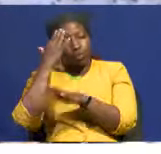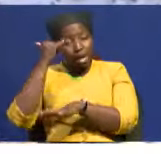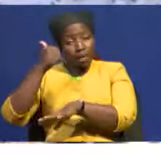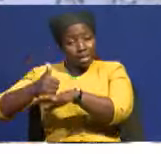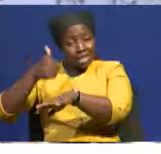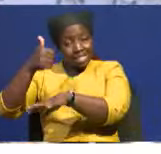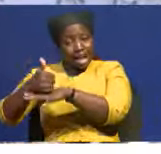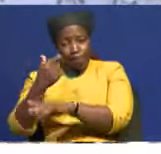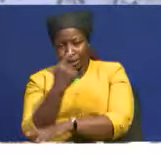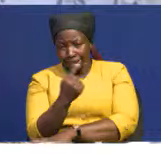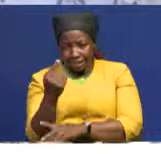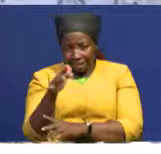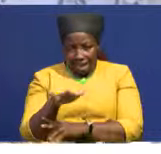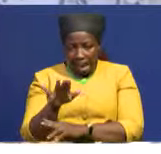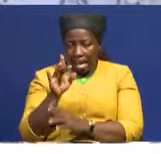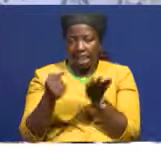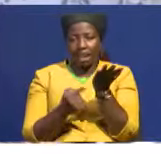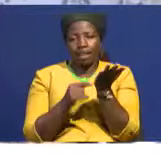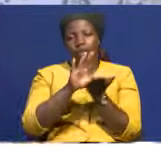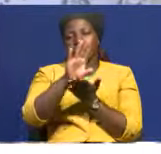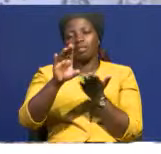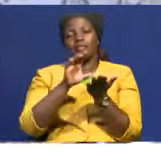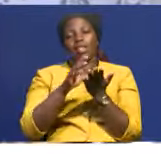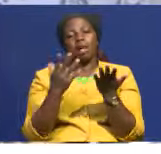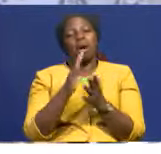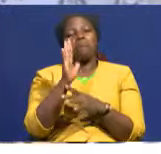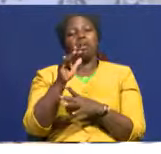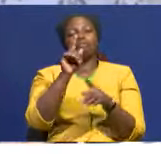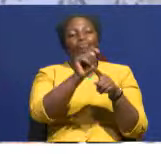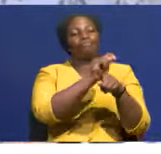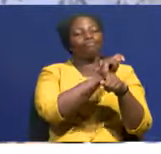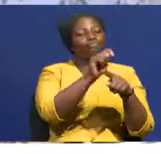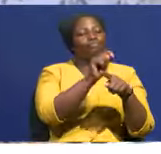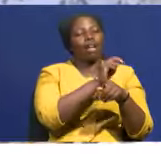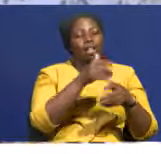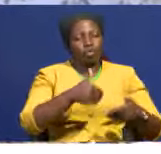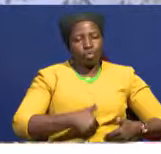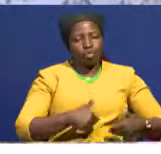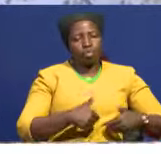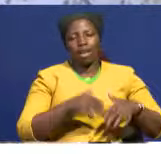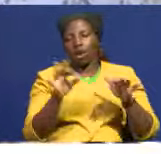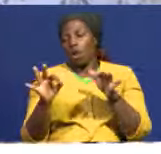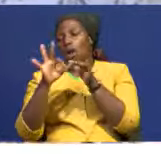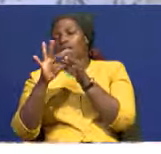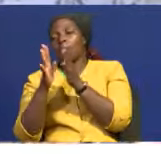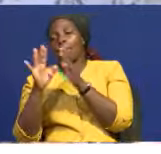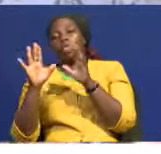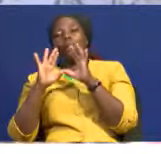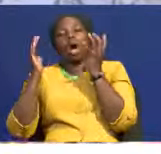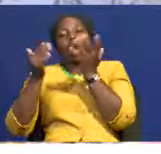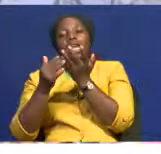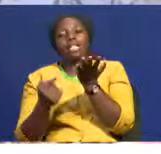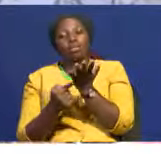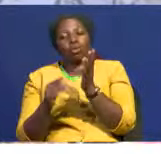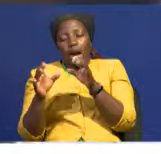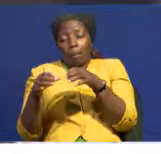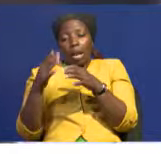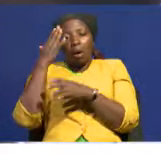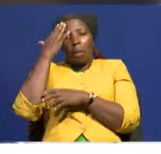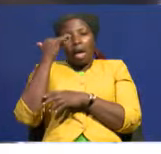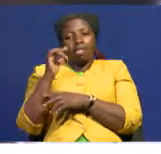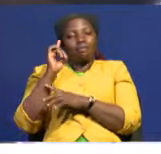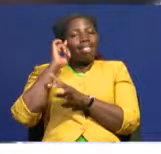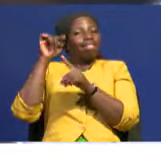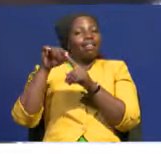every ward a digital center where we are going to train youth, connect them also to global technological companies for purposes of digital jobs.